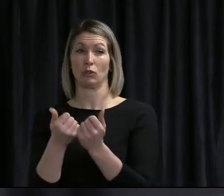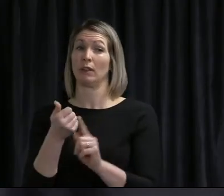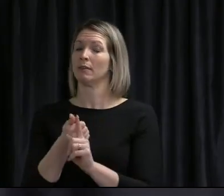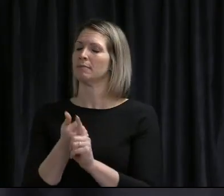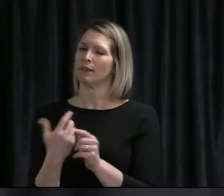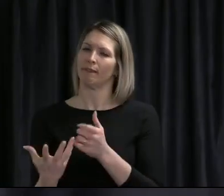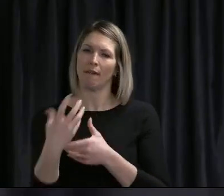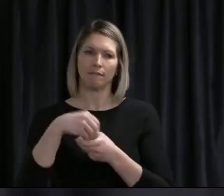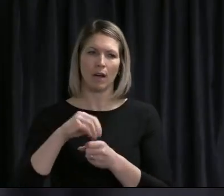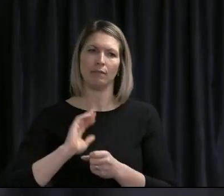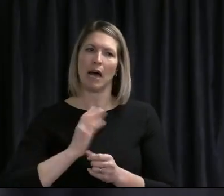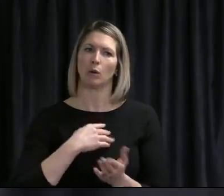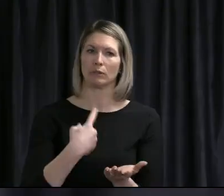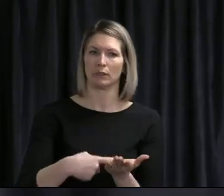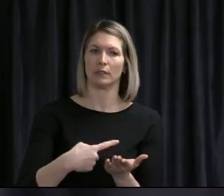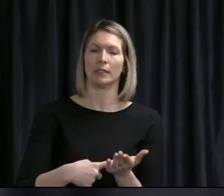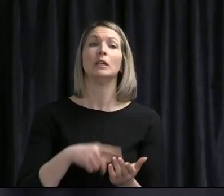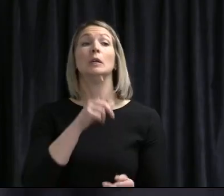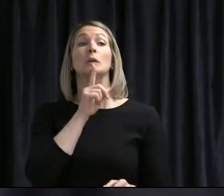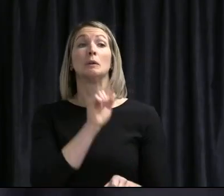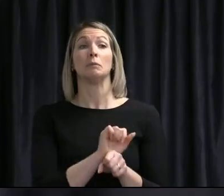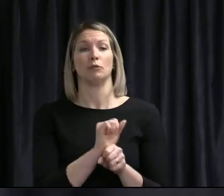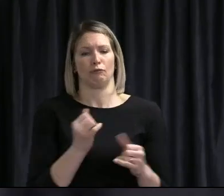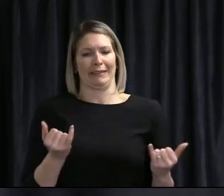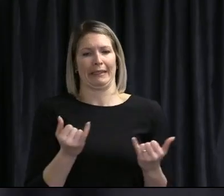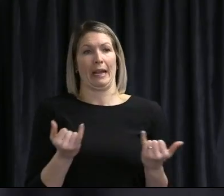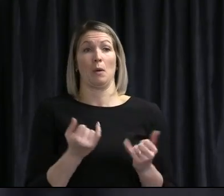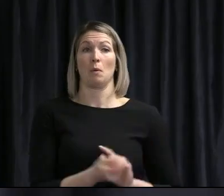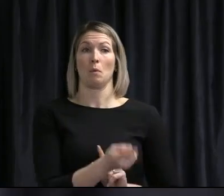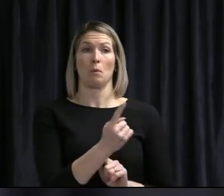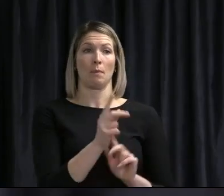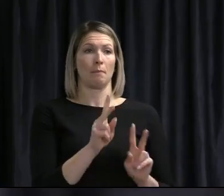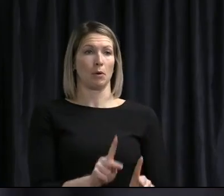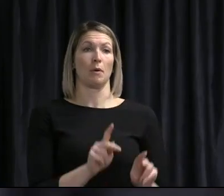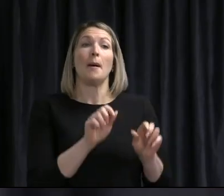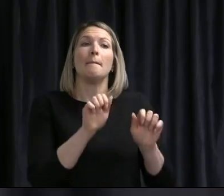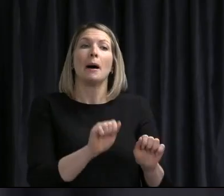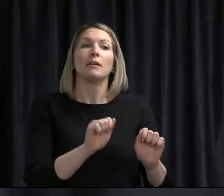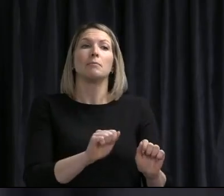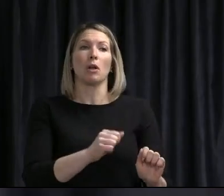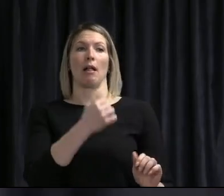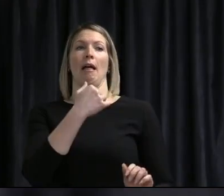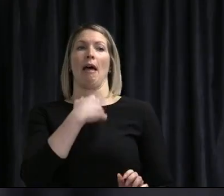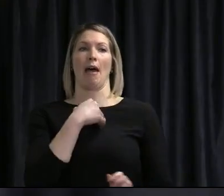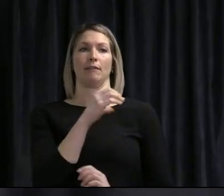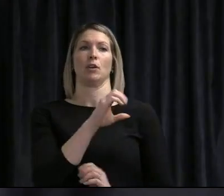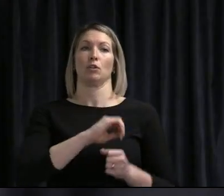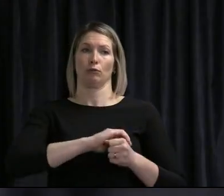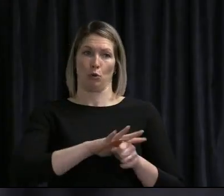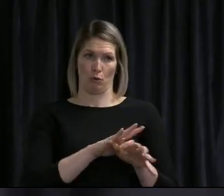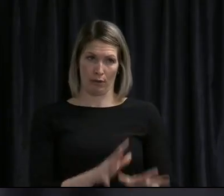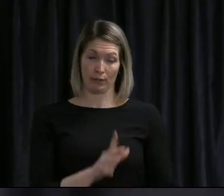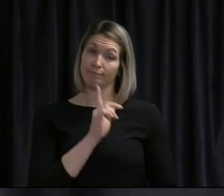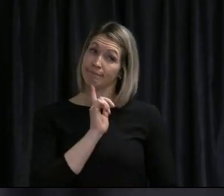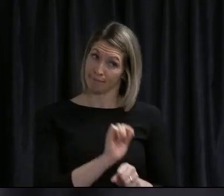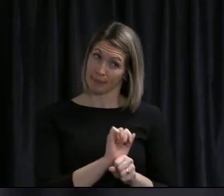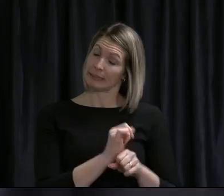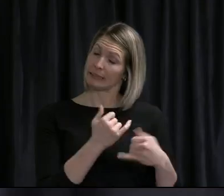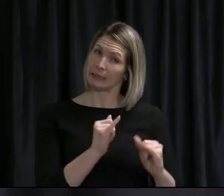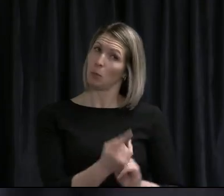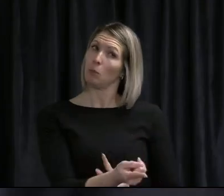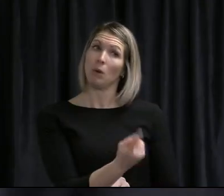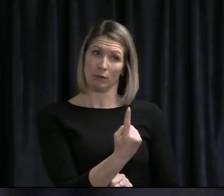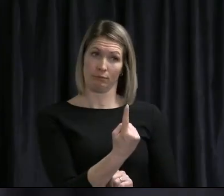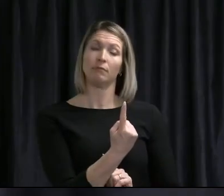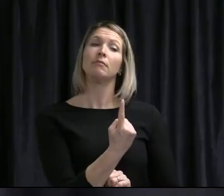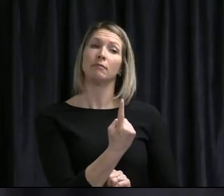While we still have just one case of coronavirus in the province, out of an abundance of caution and in consultation with the Chief